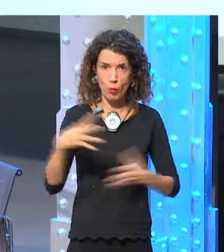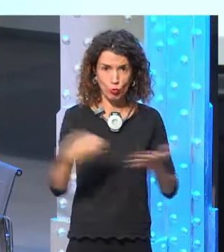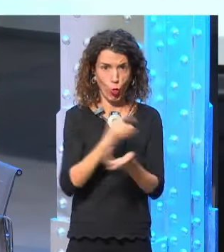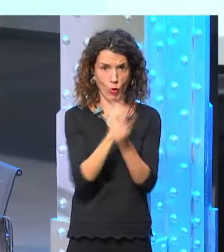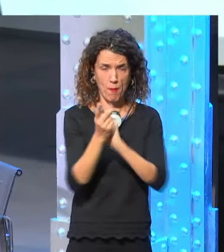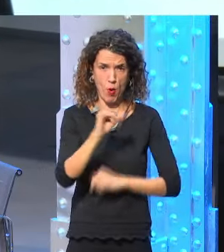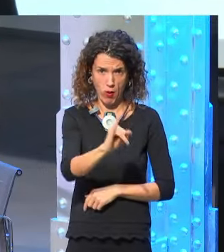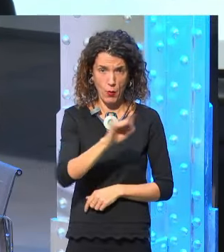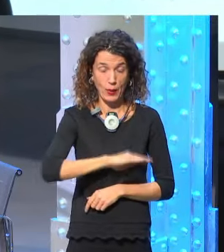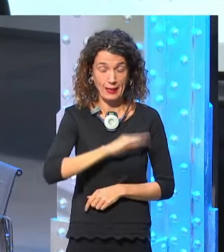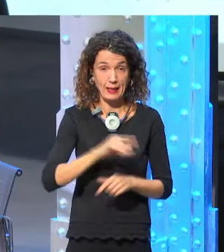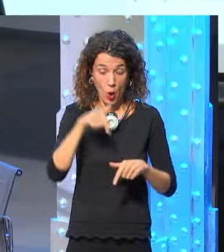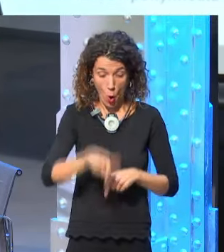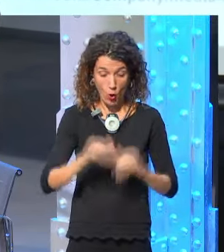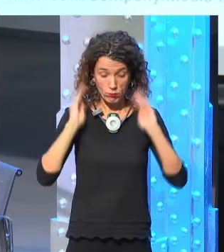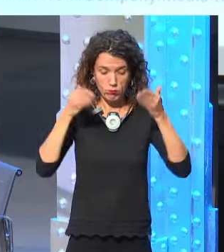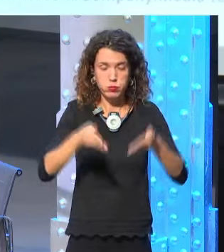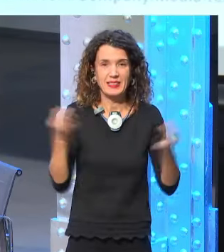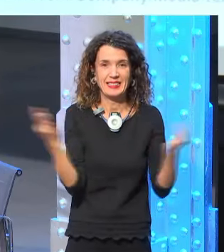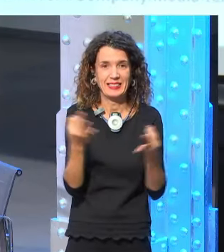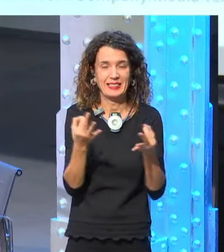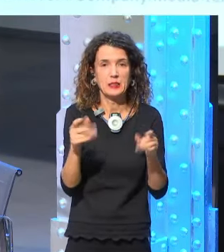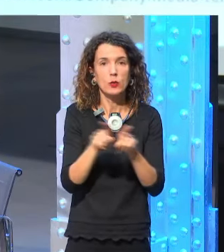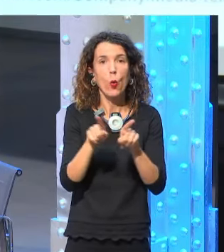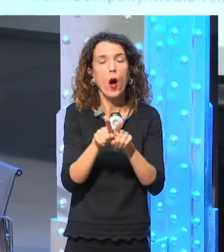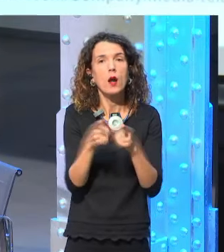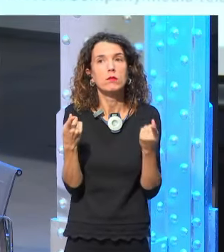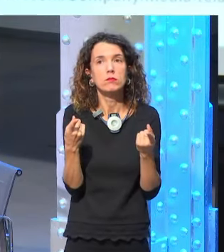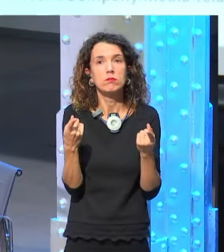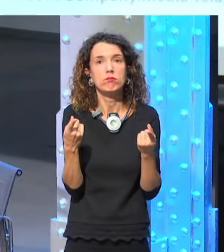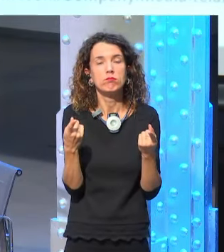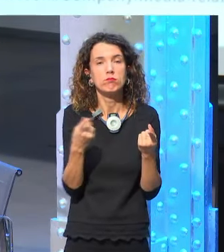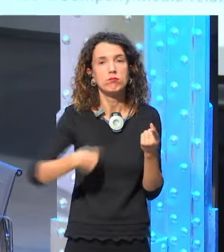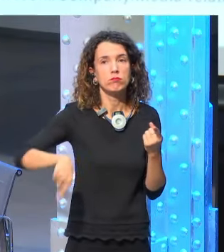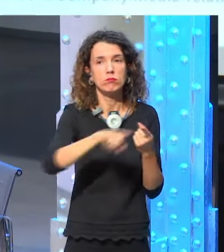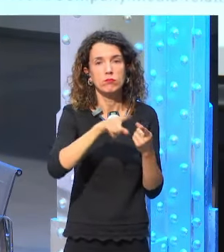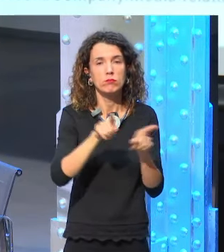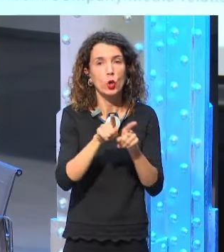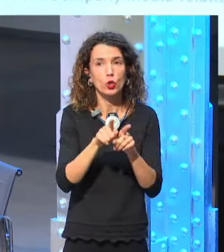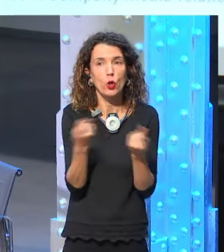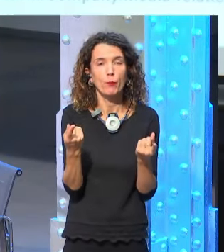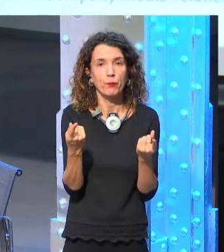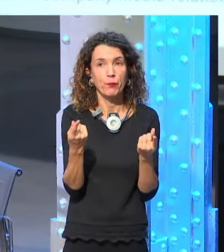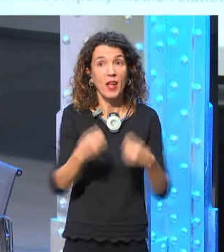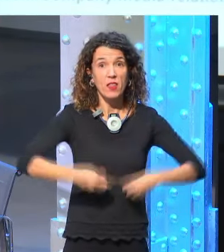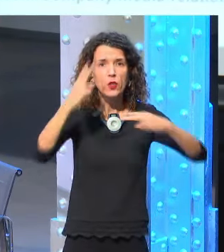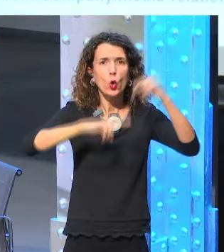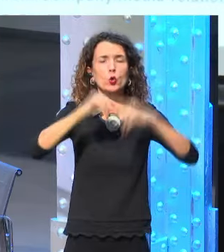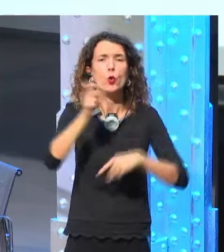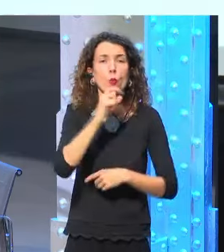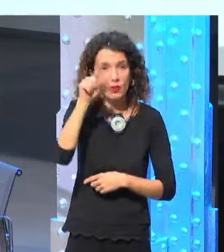is the way that we're actually going to build buildings also change? And the answer that I'm going to give you is